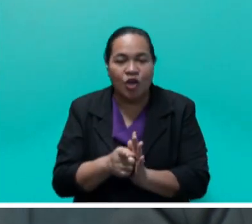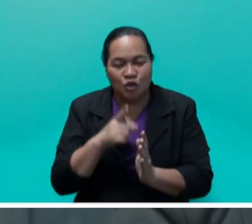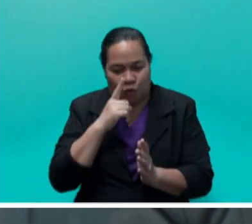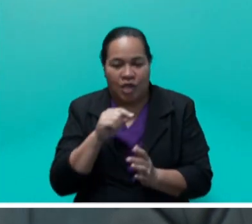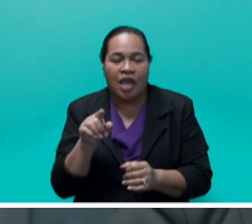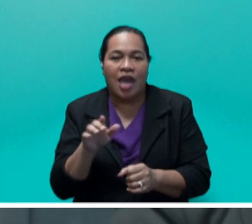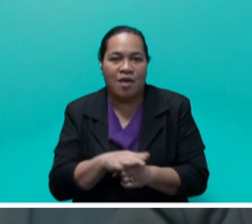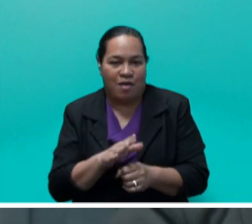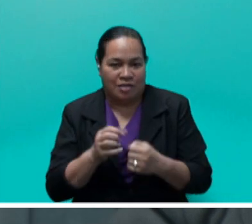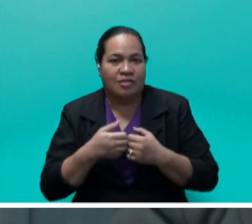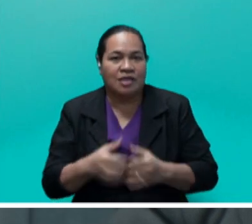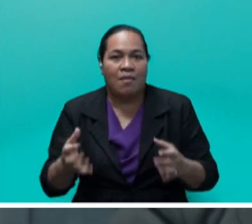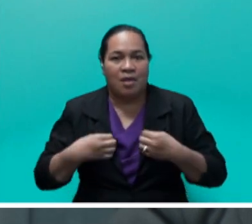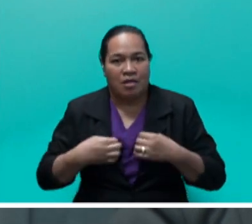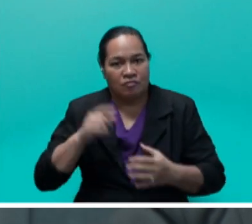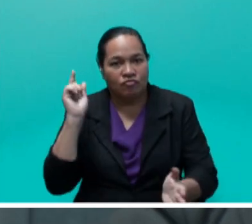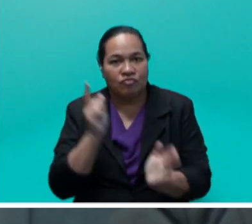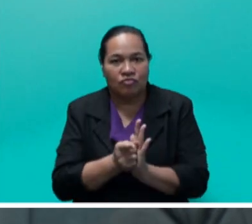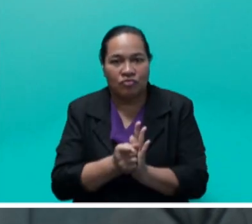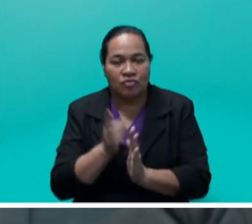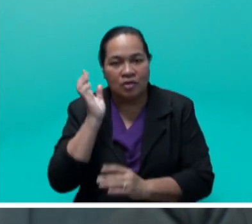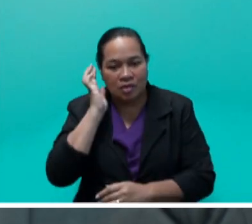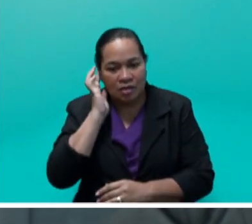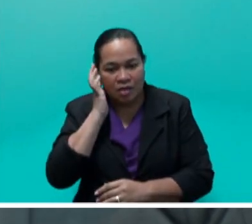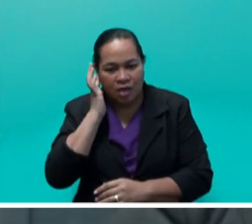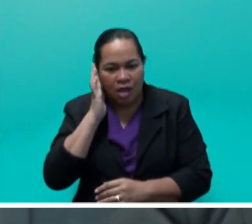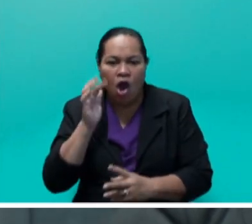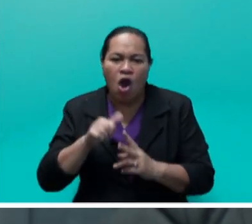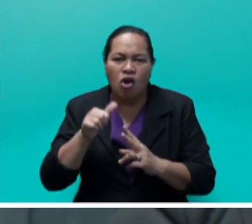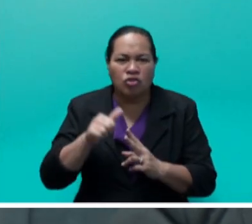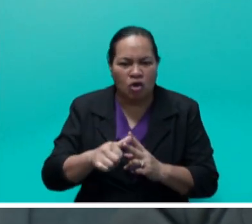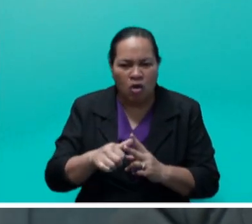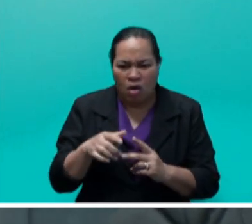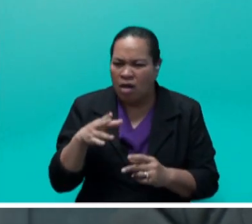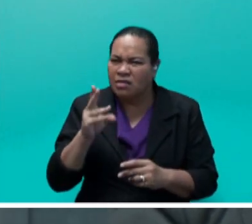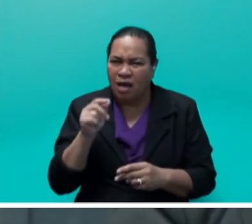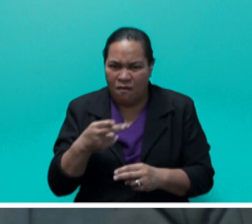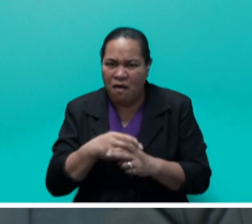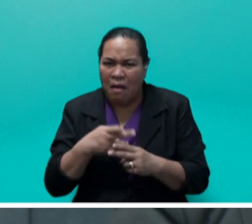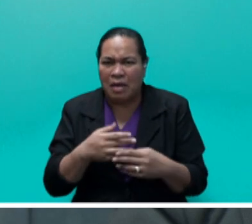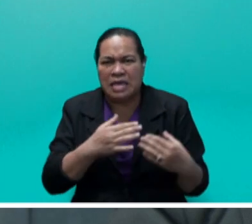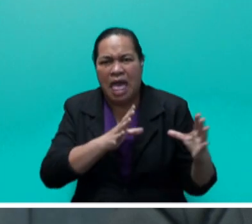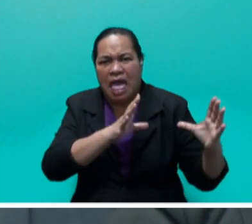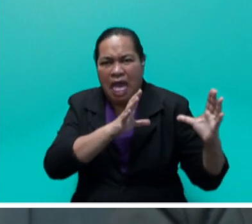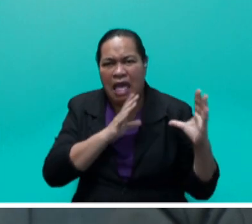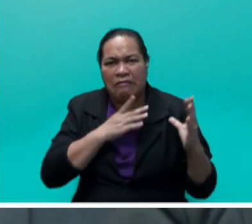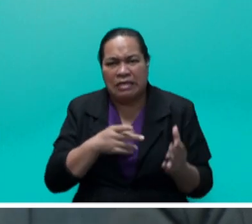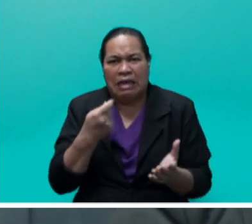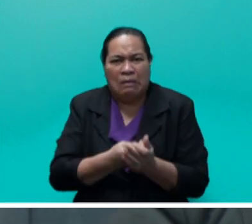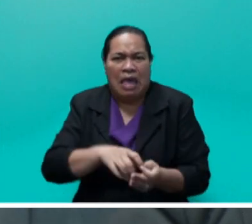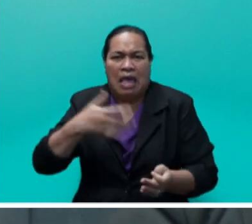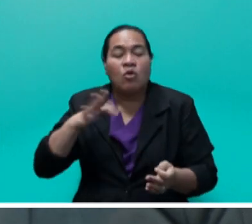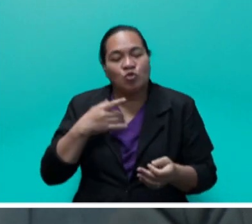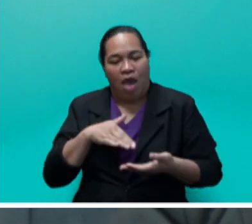of aquaculture farm, reduce operating costs incurred by current farmers, and address issues of lost farming